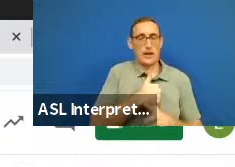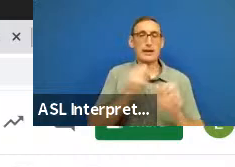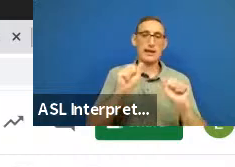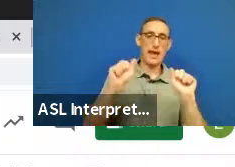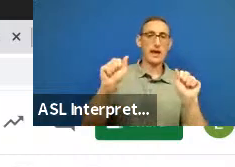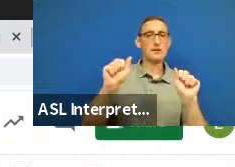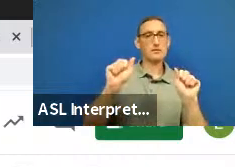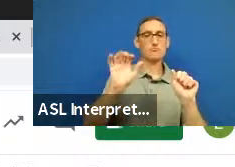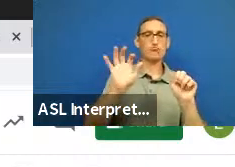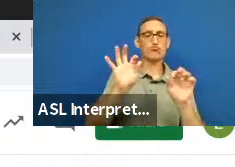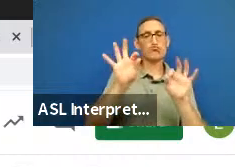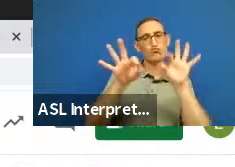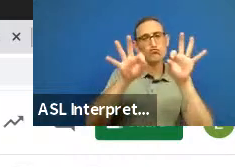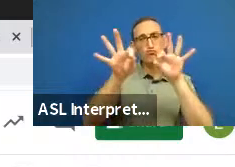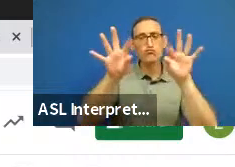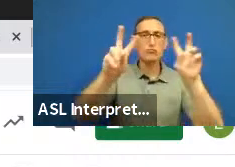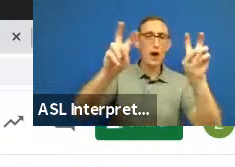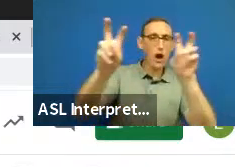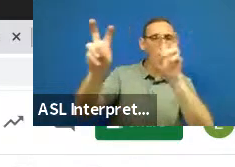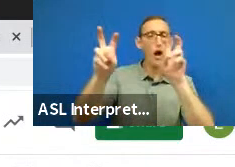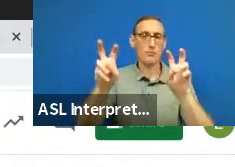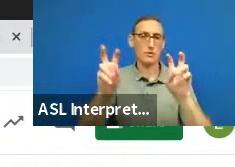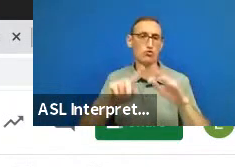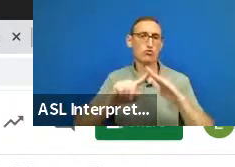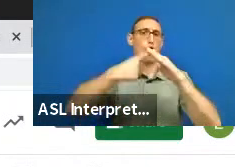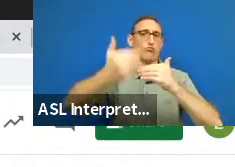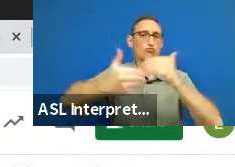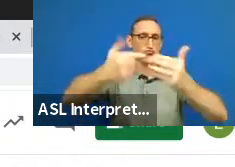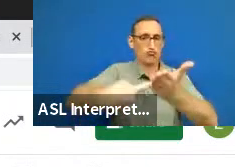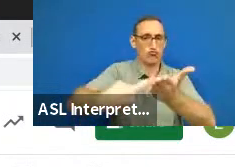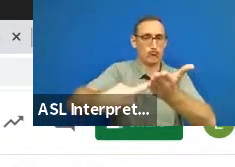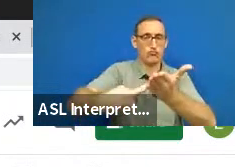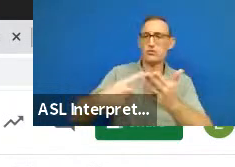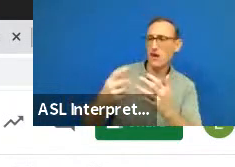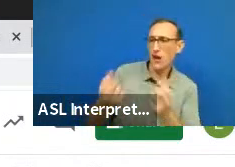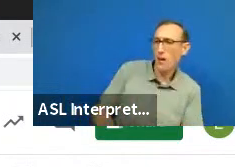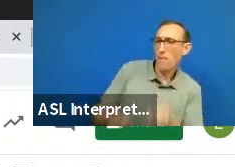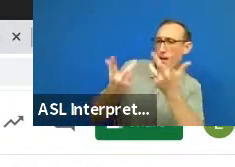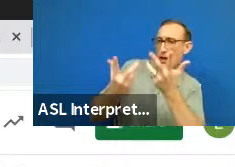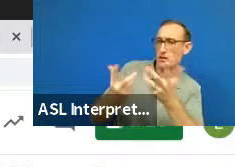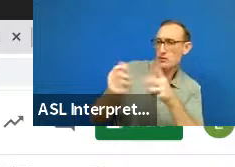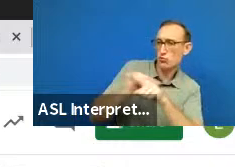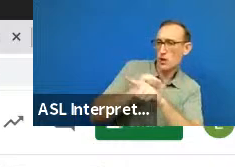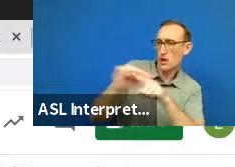professional development training sessions you are referring to?